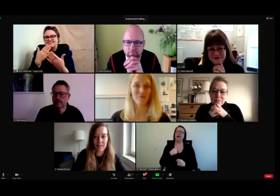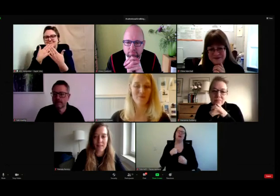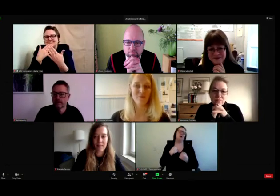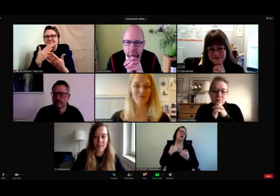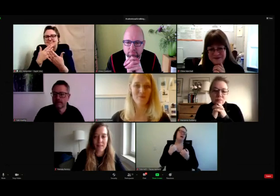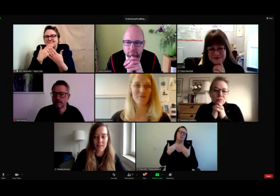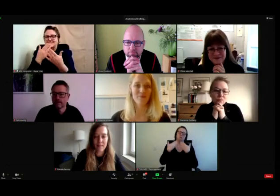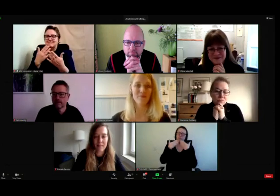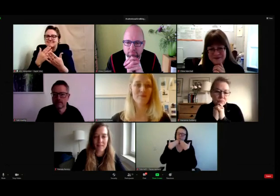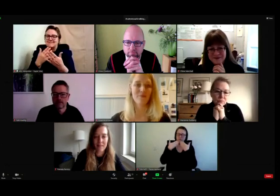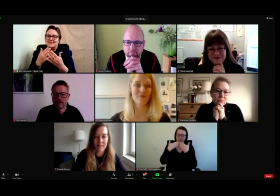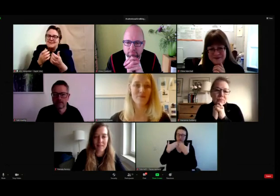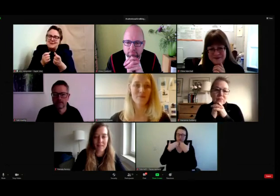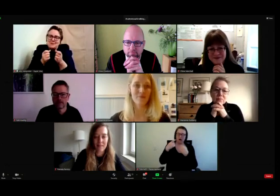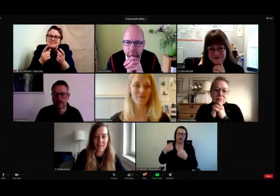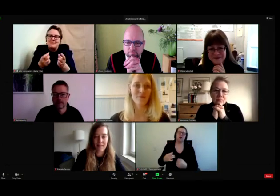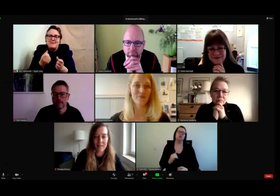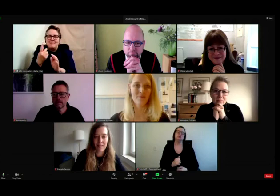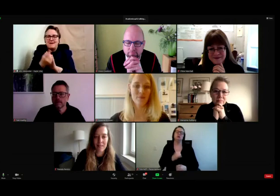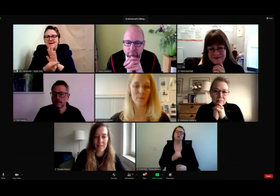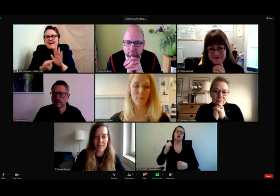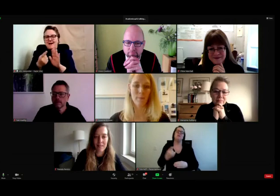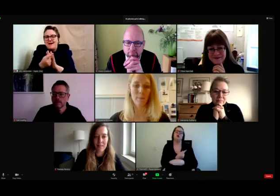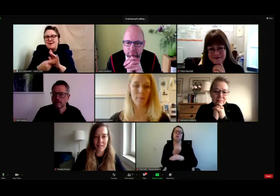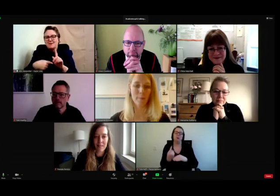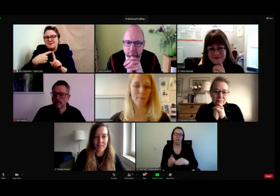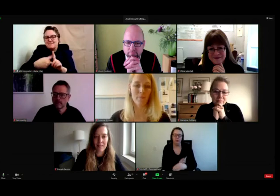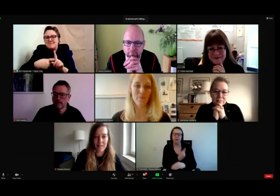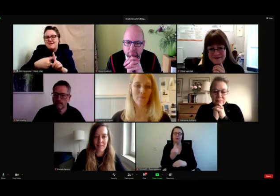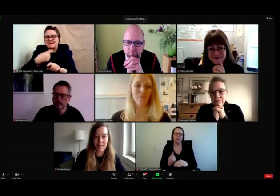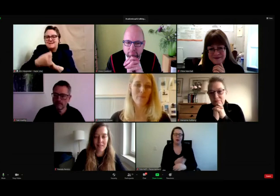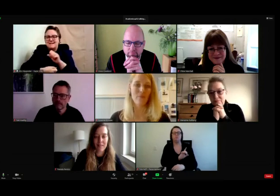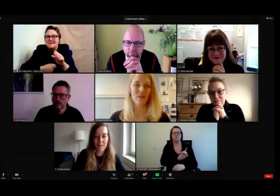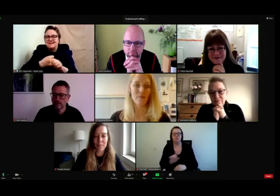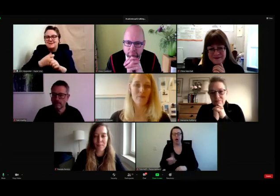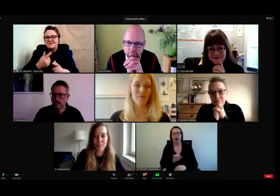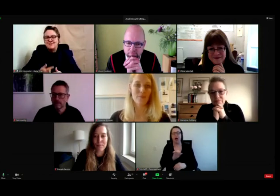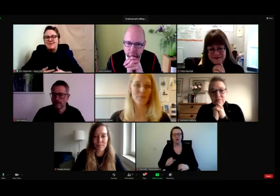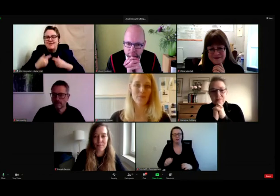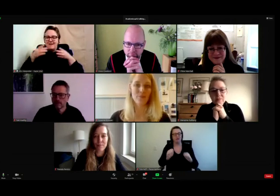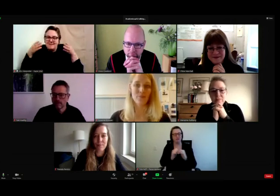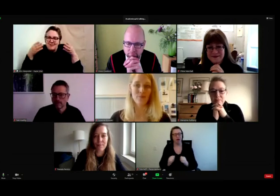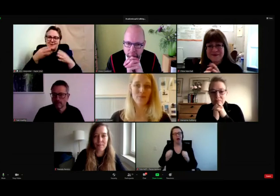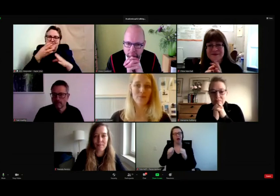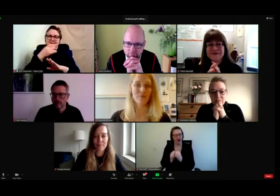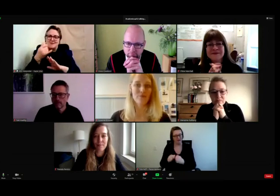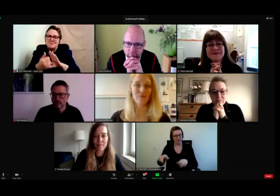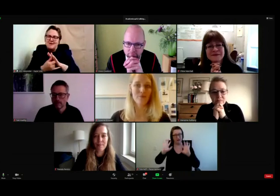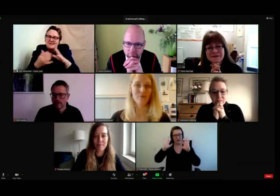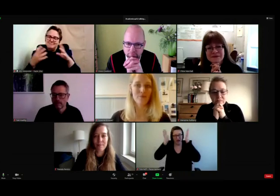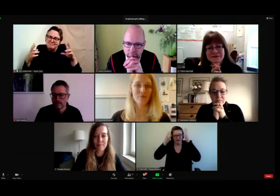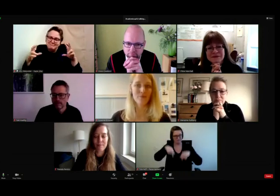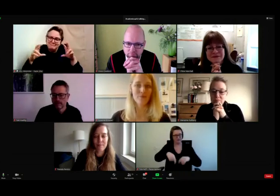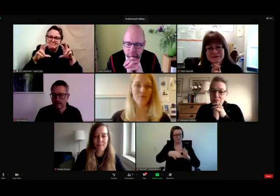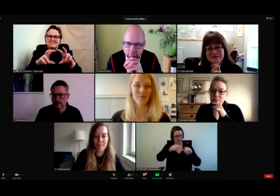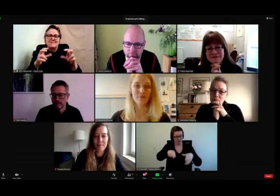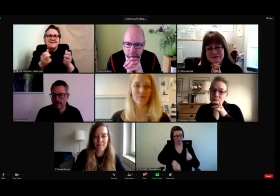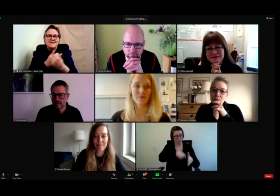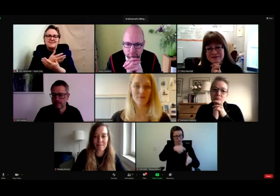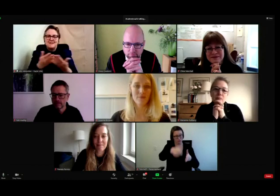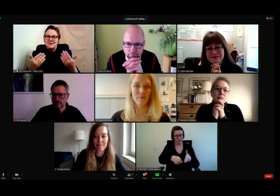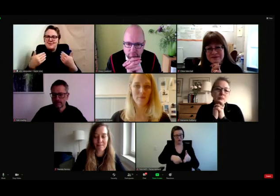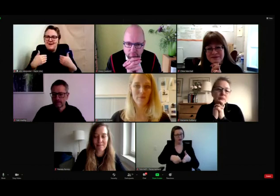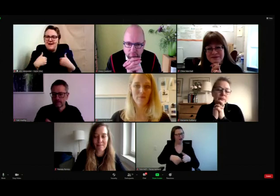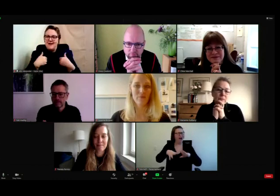many hours, months, and years of your life on this project where you gave all you had, really, in health and